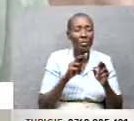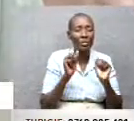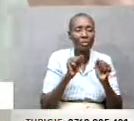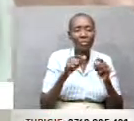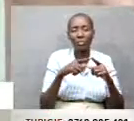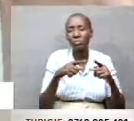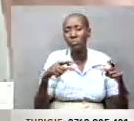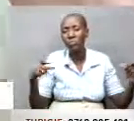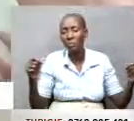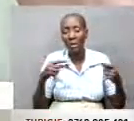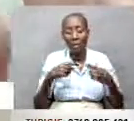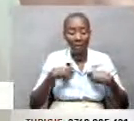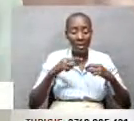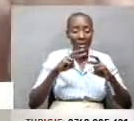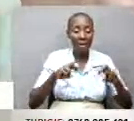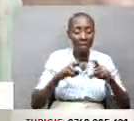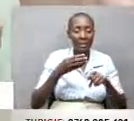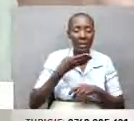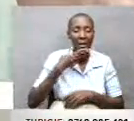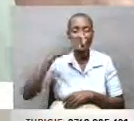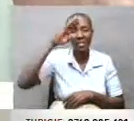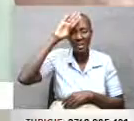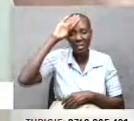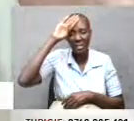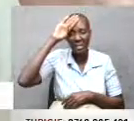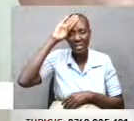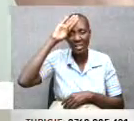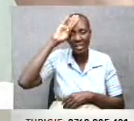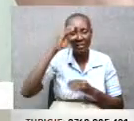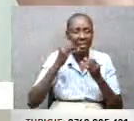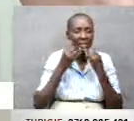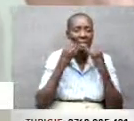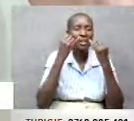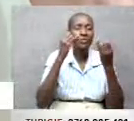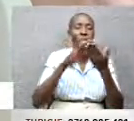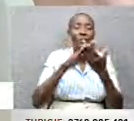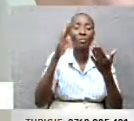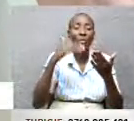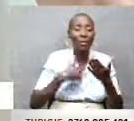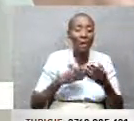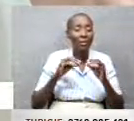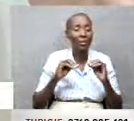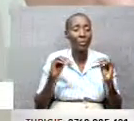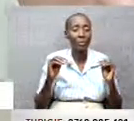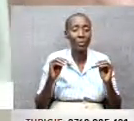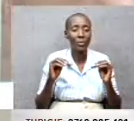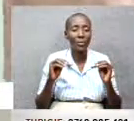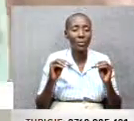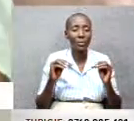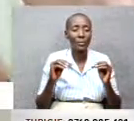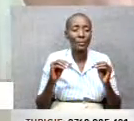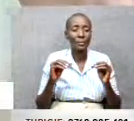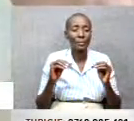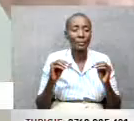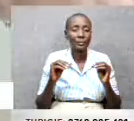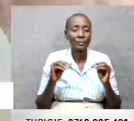a researcher, disappointed that I didn't get more meat in terms of content analysis of what was actually heard.